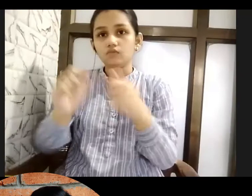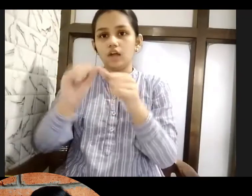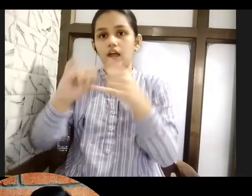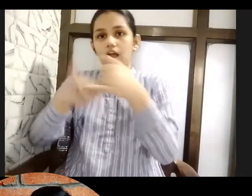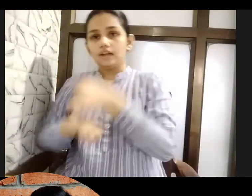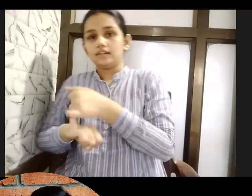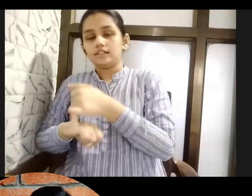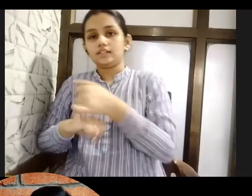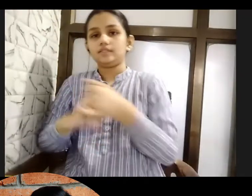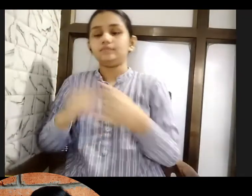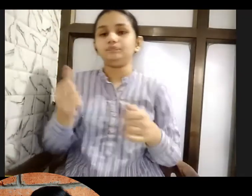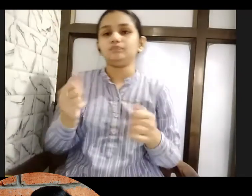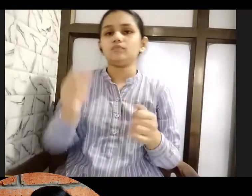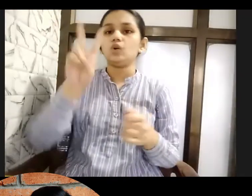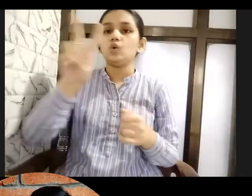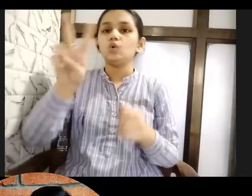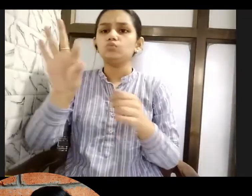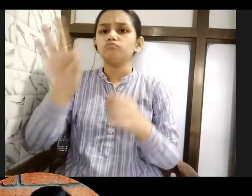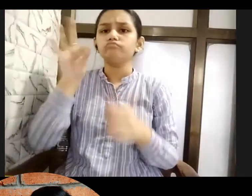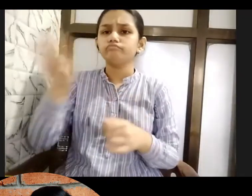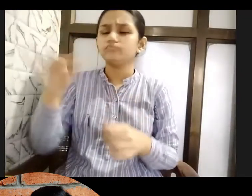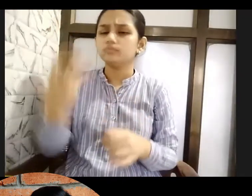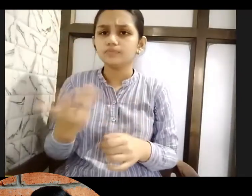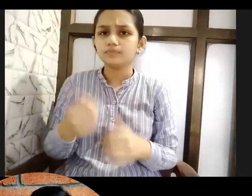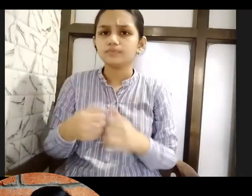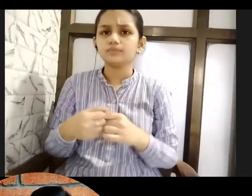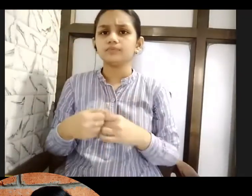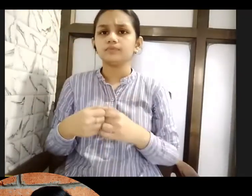It is giving me two choices.